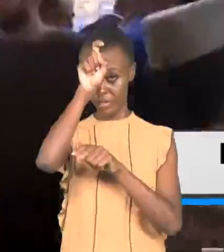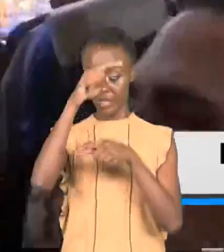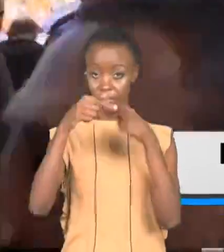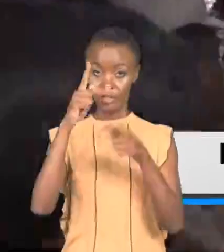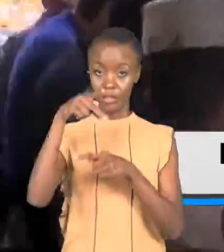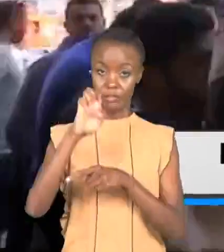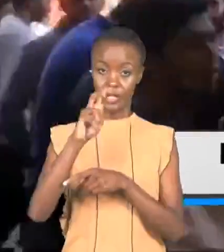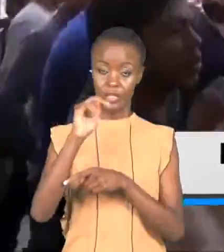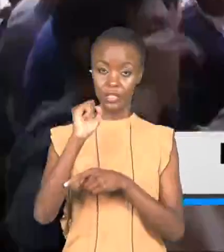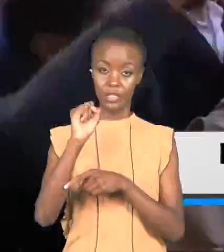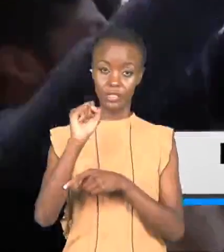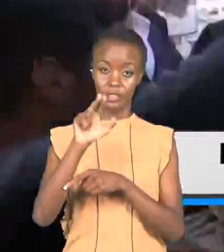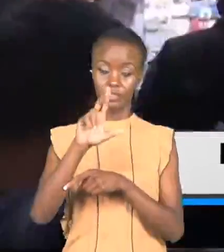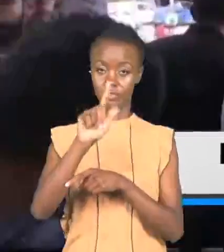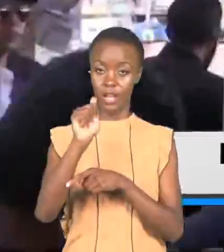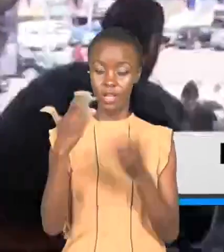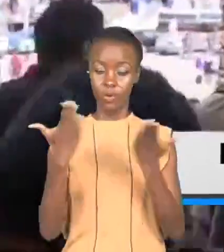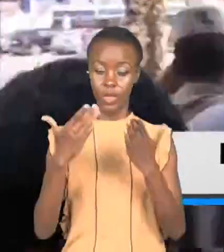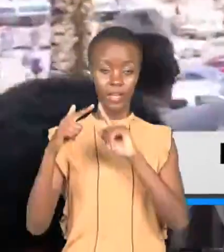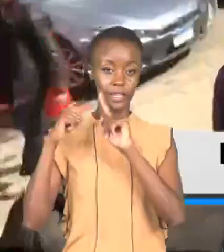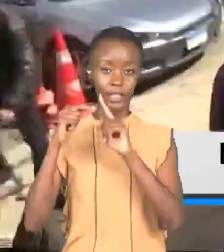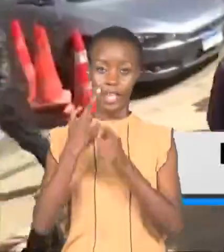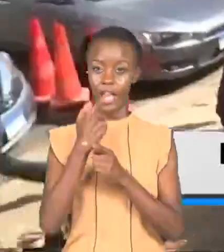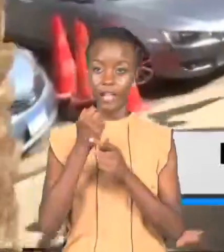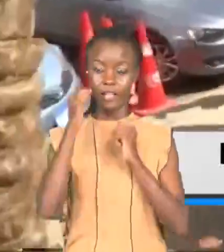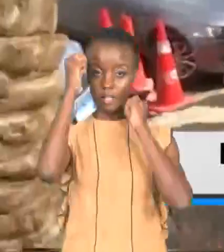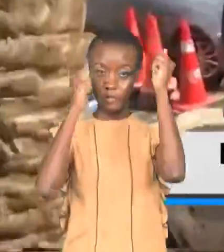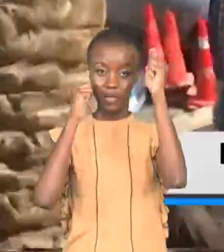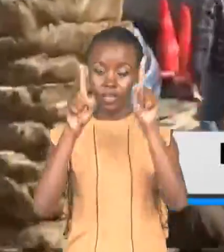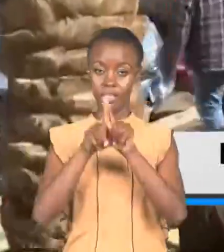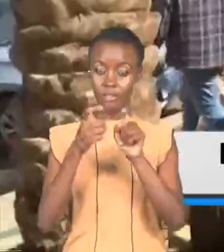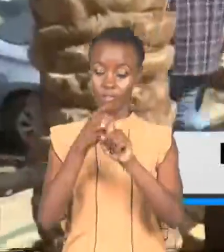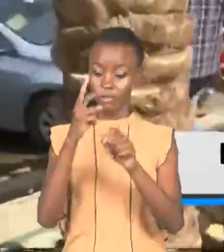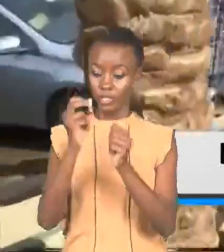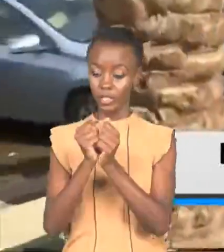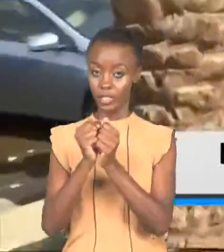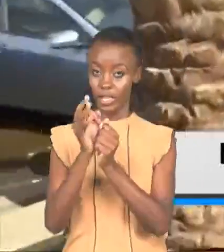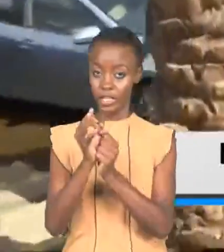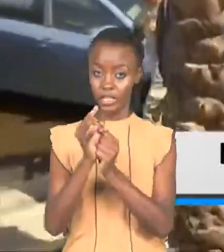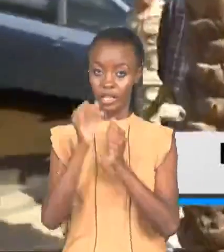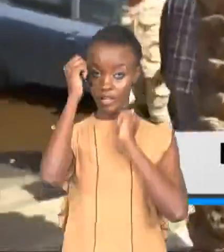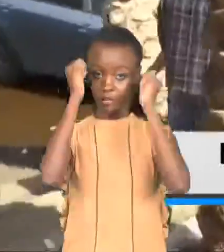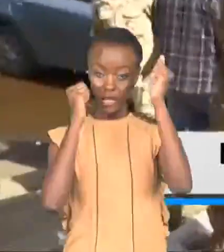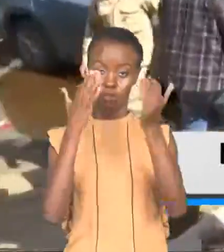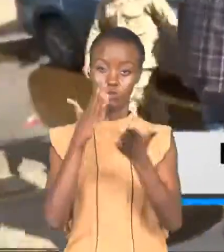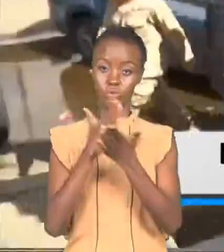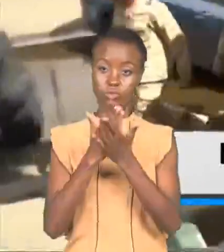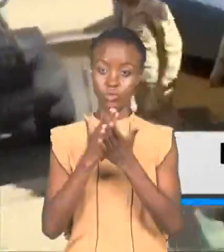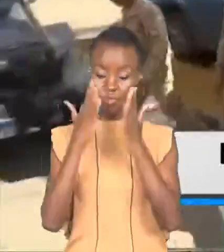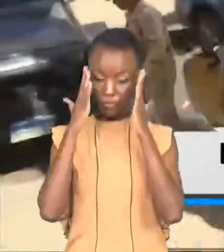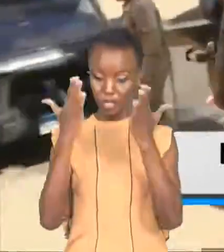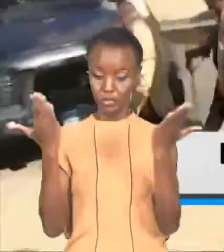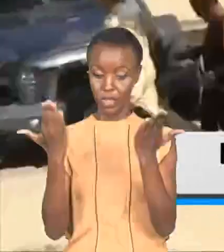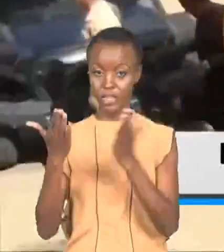Peninsula and have killed several hundred militants since then. Since 2013, militants have repeatedly targeted